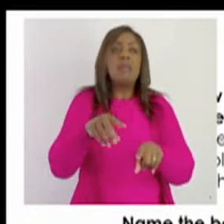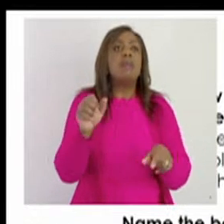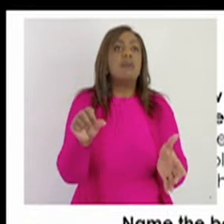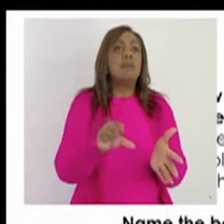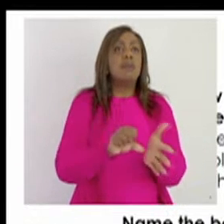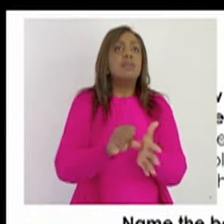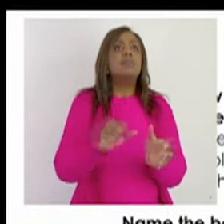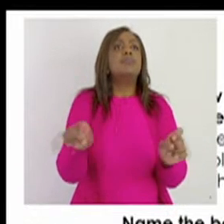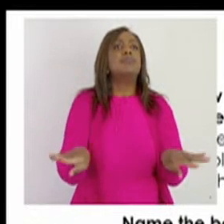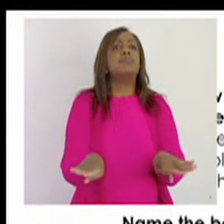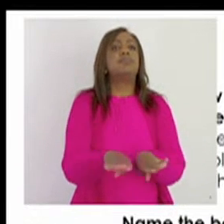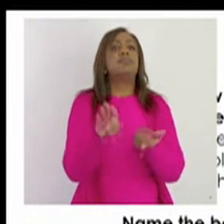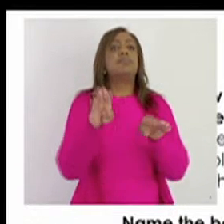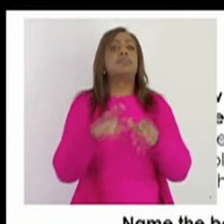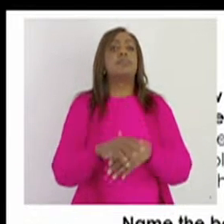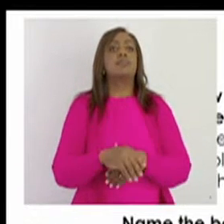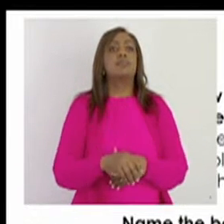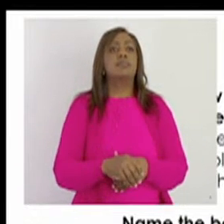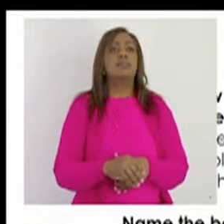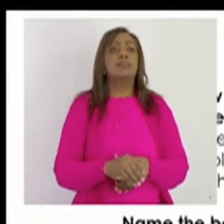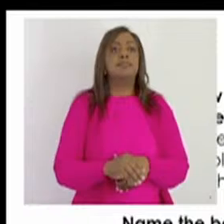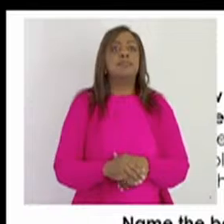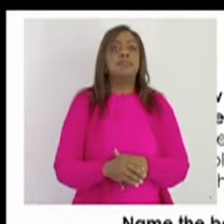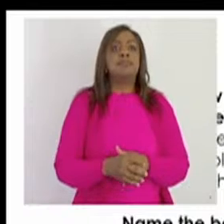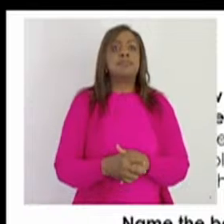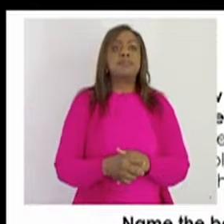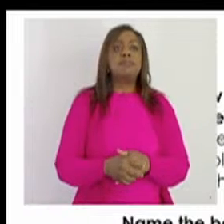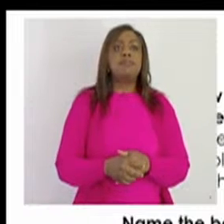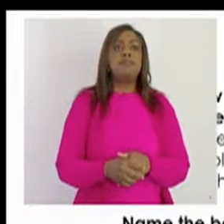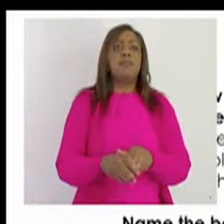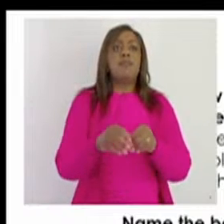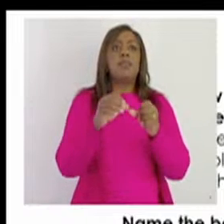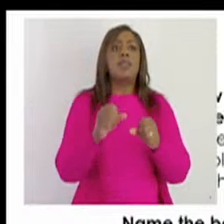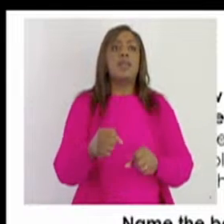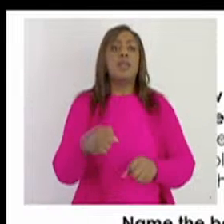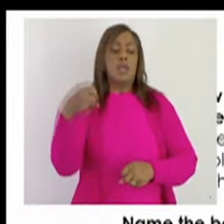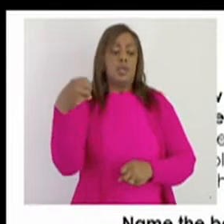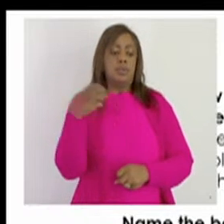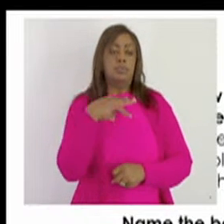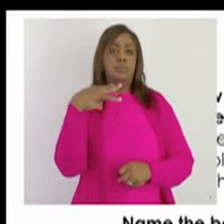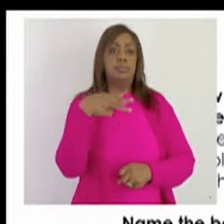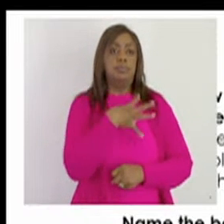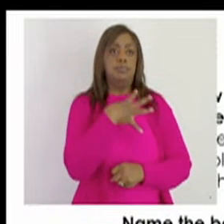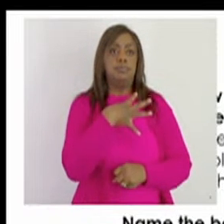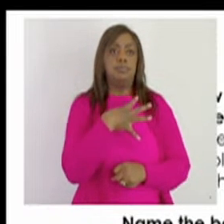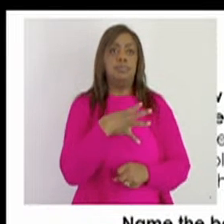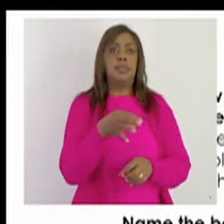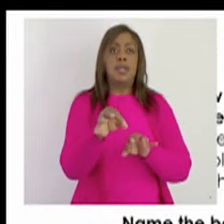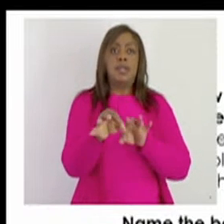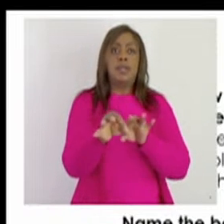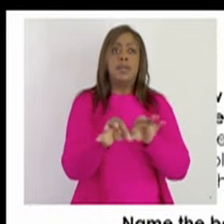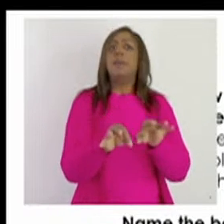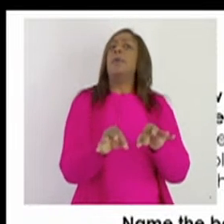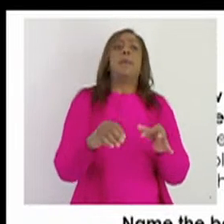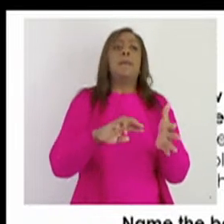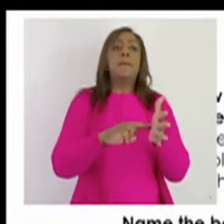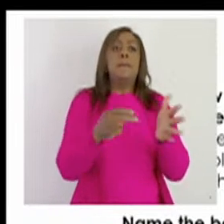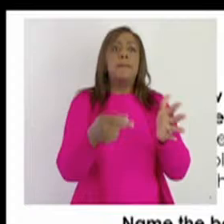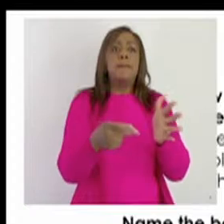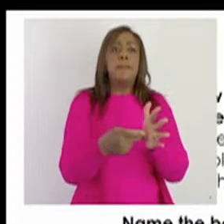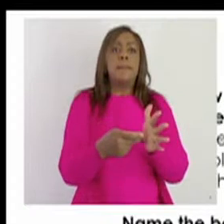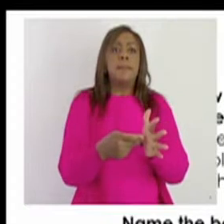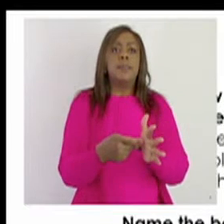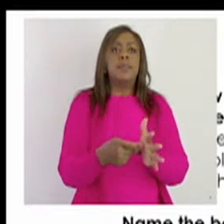is transmitted through blood contact, and then it is also transmitted from mother to child during birth.